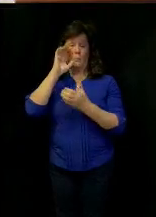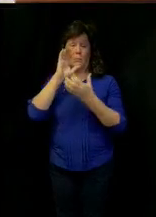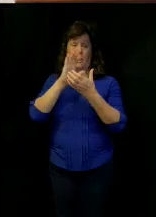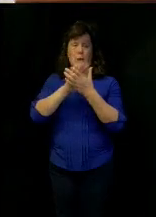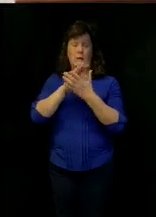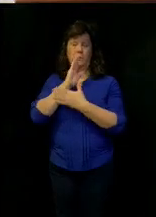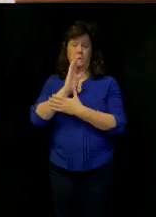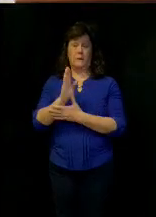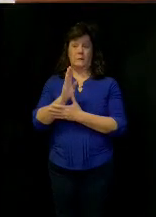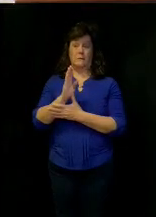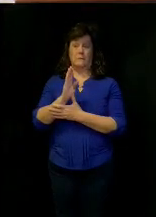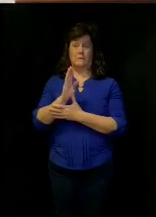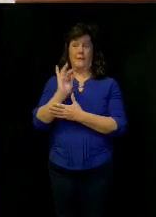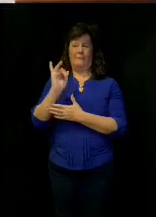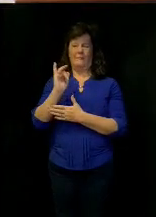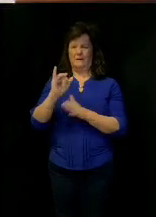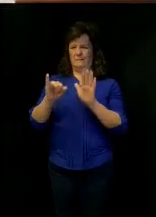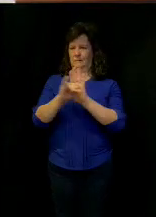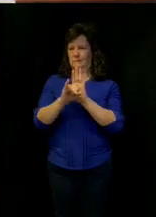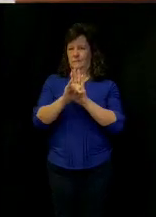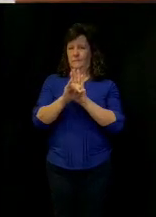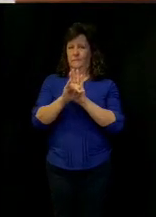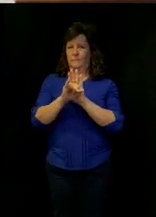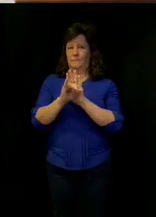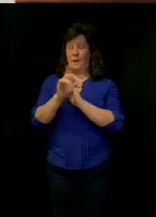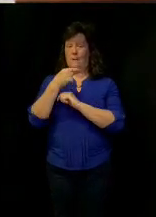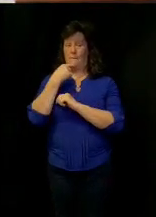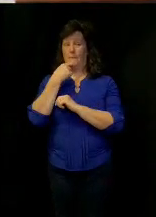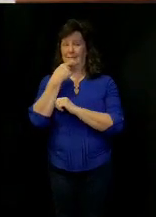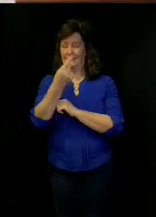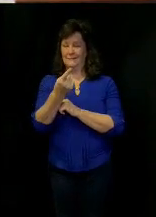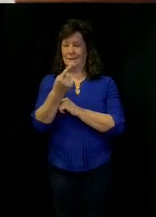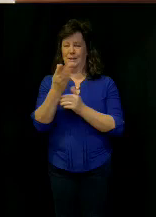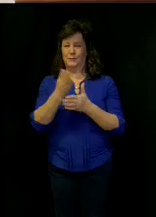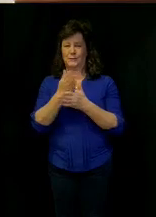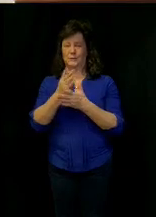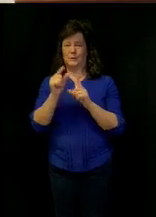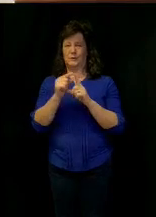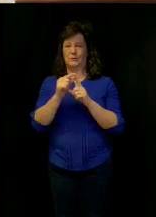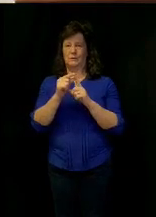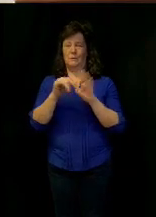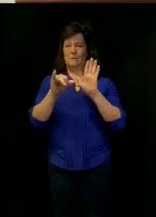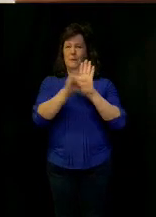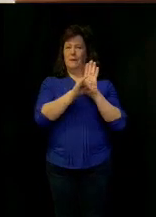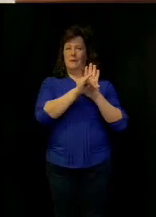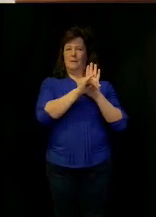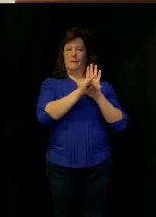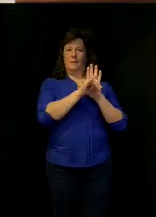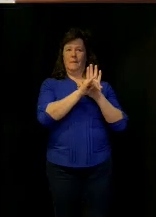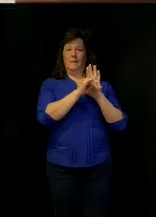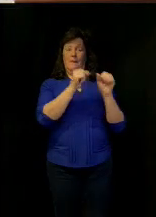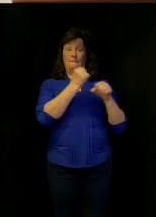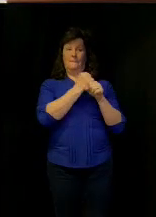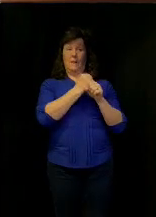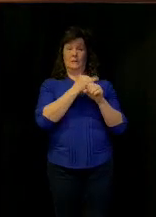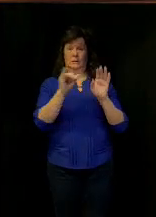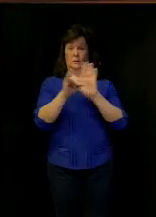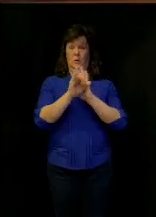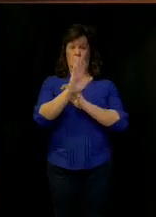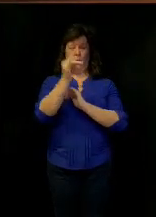be. I'm going to say some words today, right? Because identification forms or shapes your identity. Let me say it